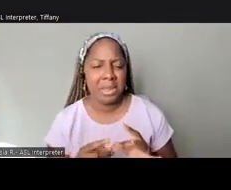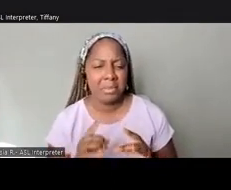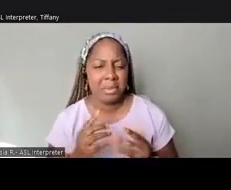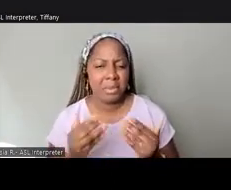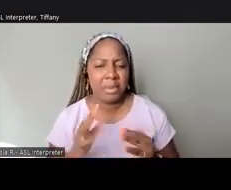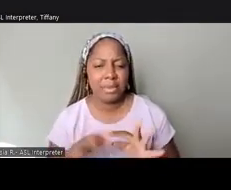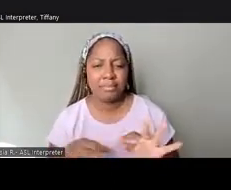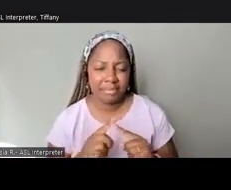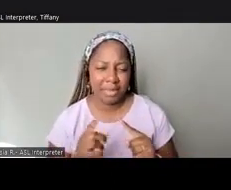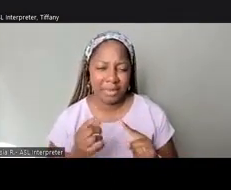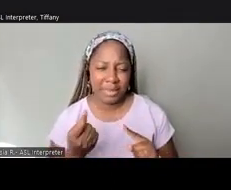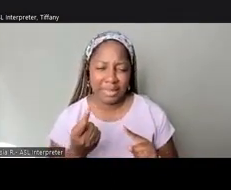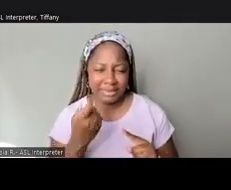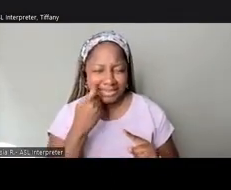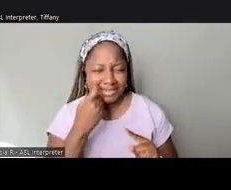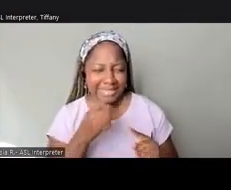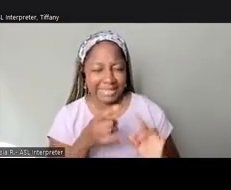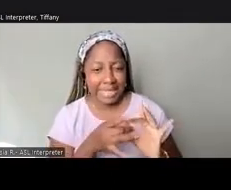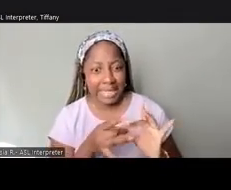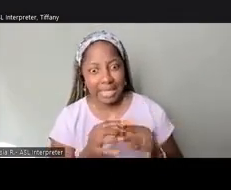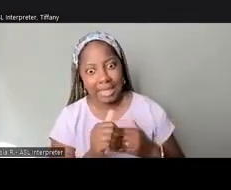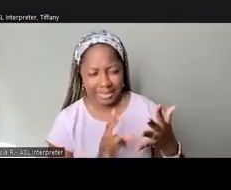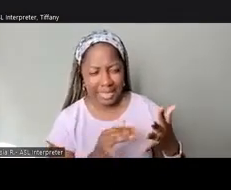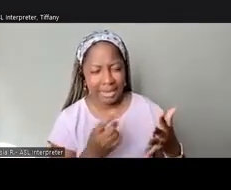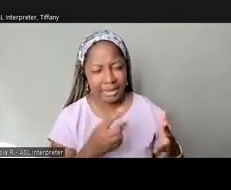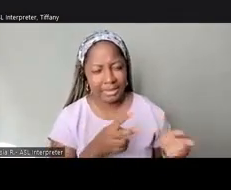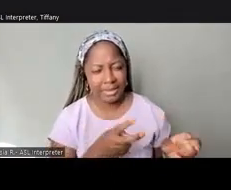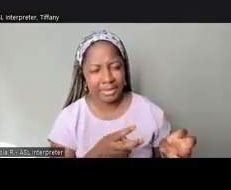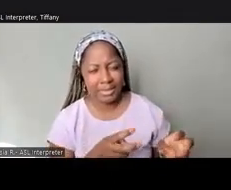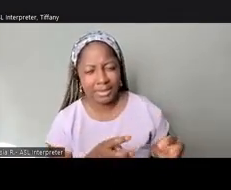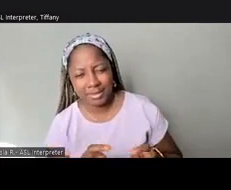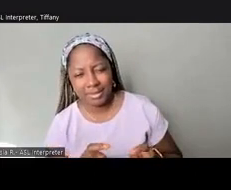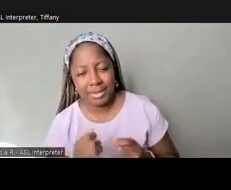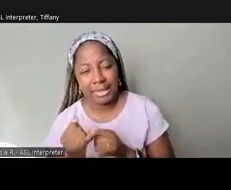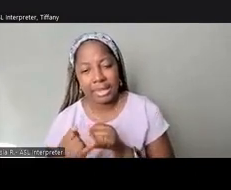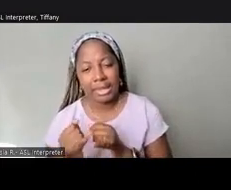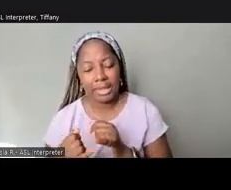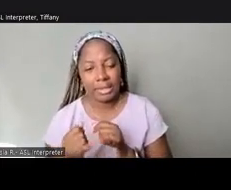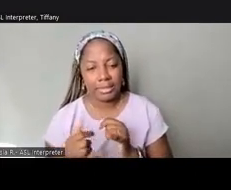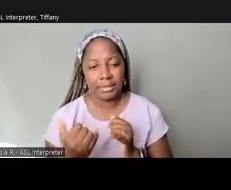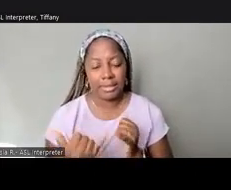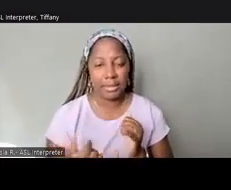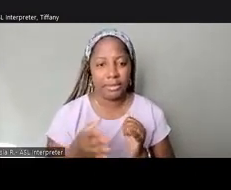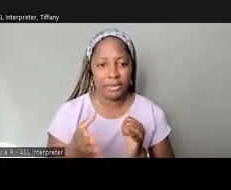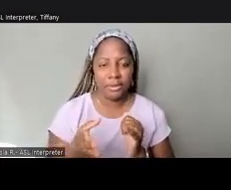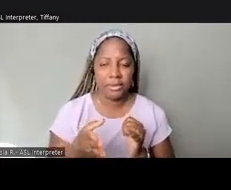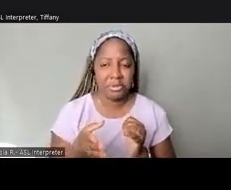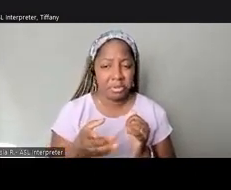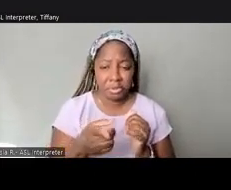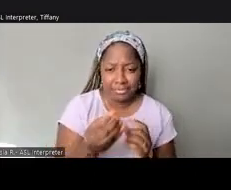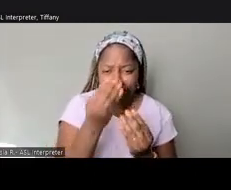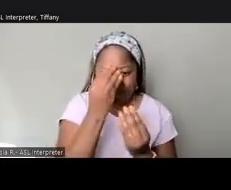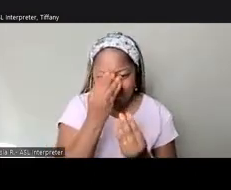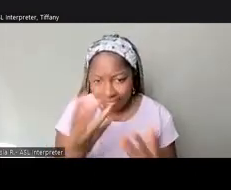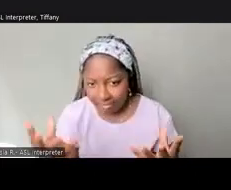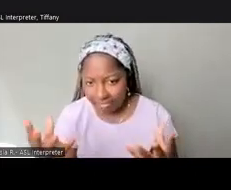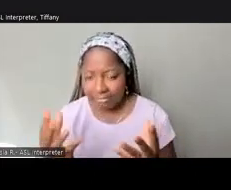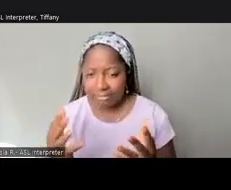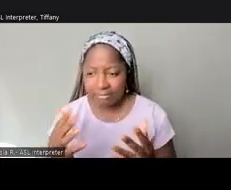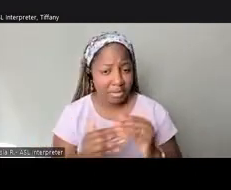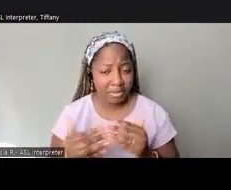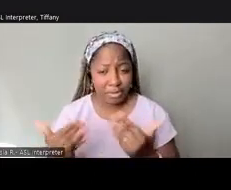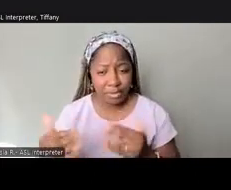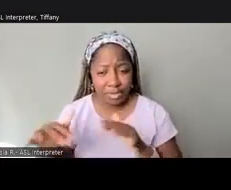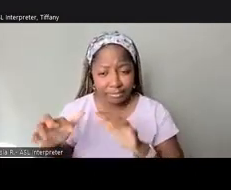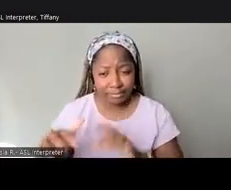segued into it already, share as you're comfortable in the chat or just kind of sharing out loud, one